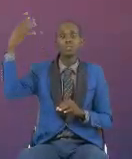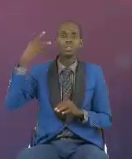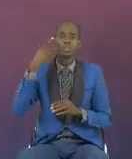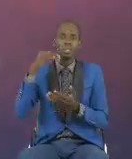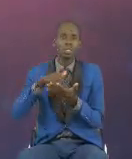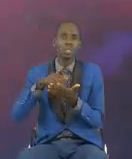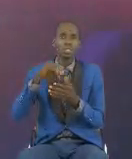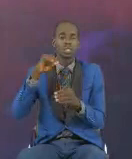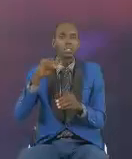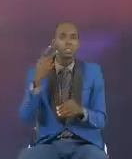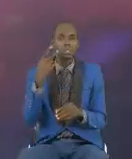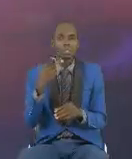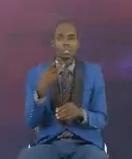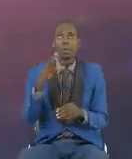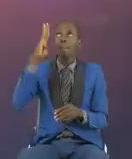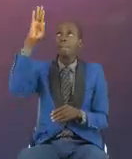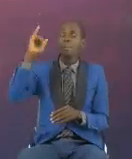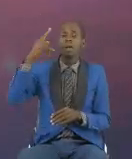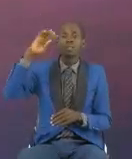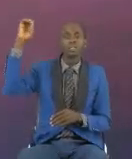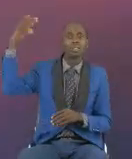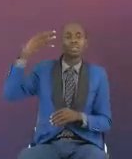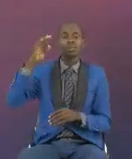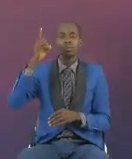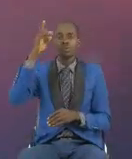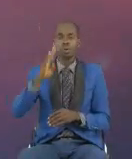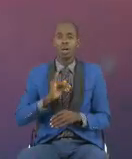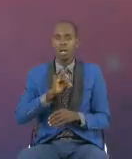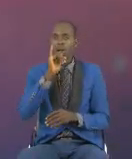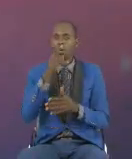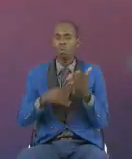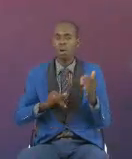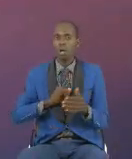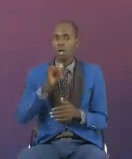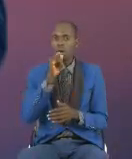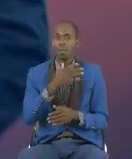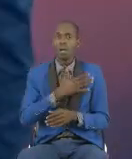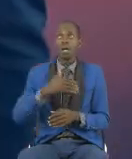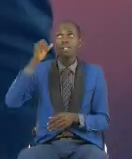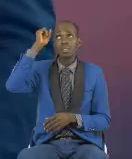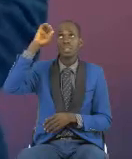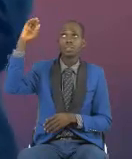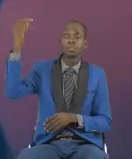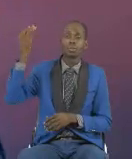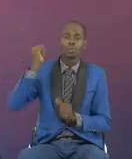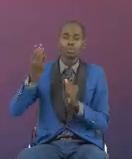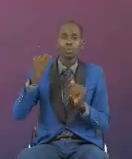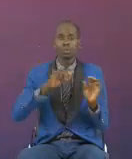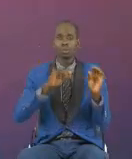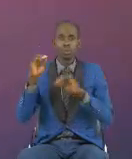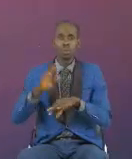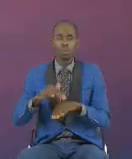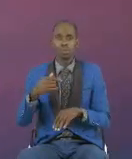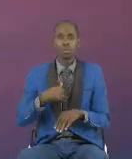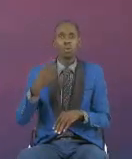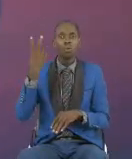the grace of God, I am what I am. And His grace, which was bestowed upon me, was not